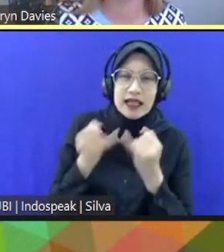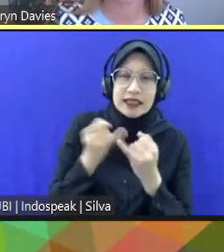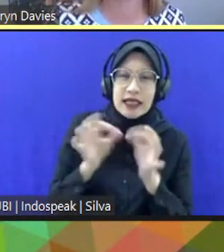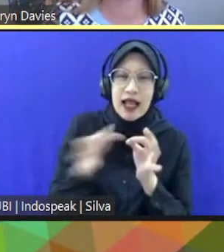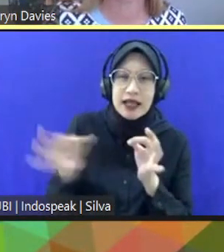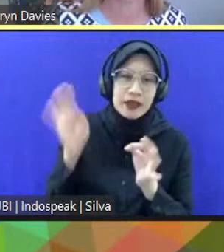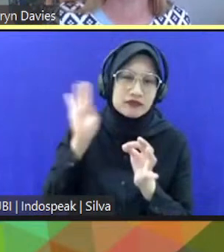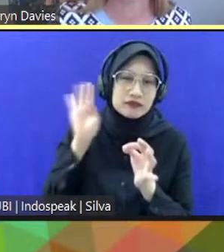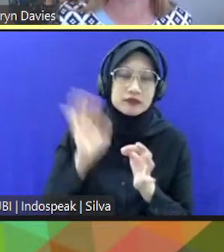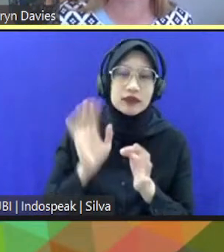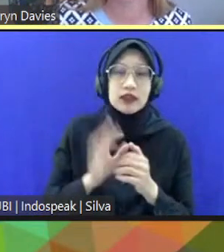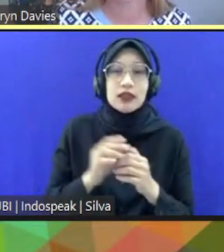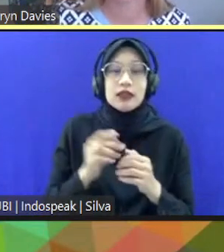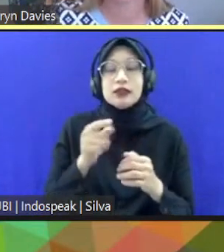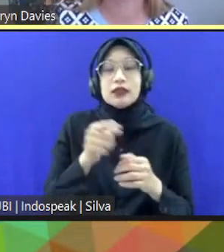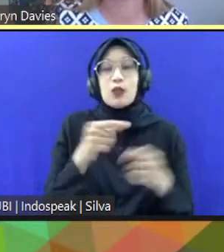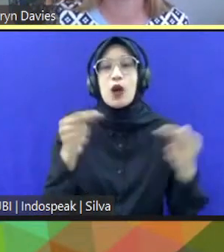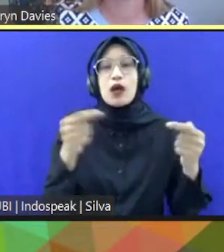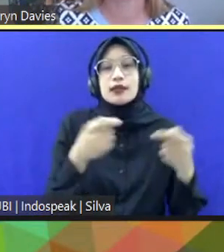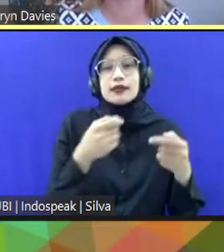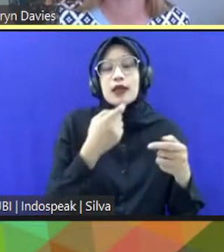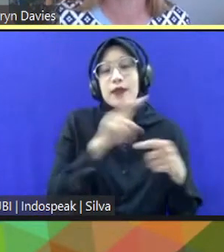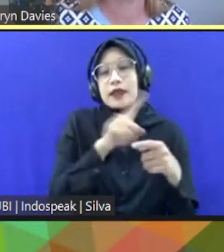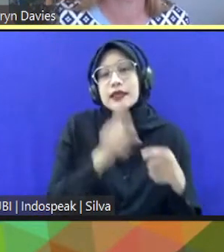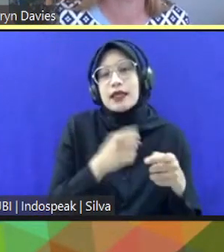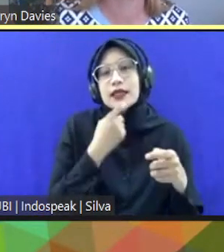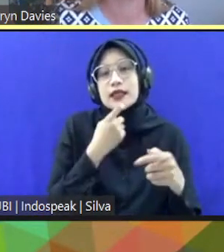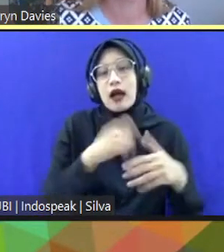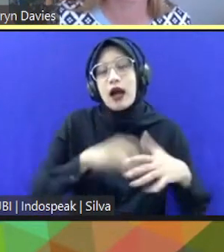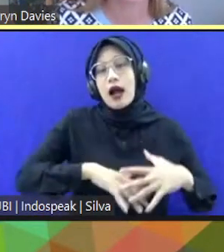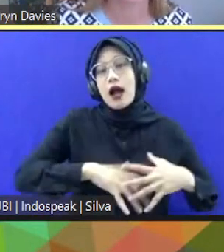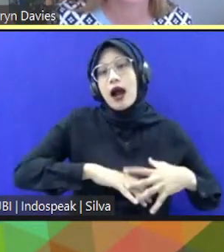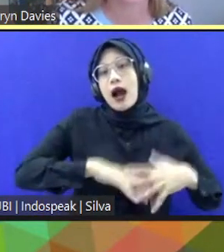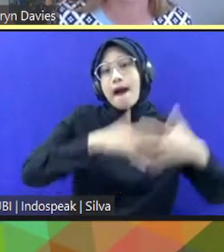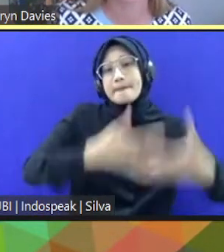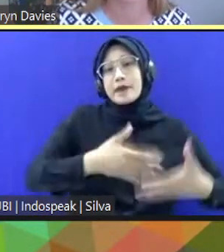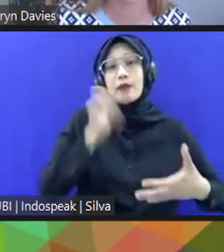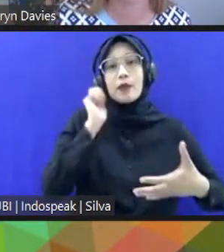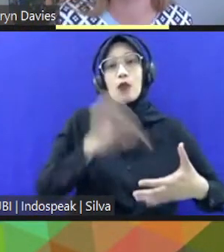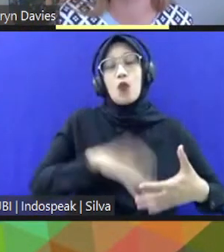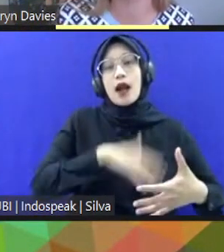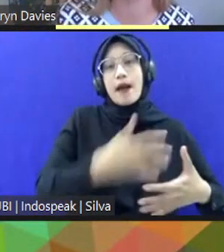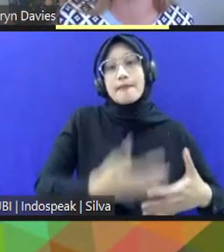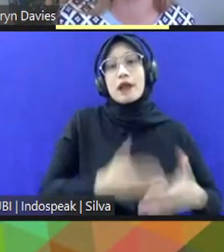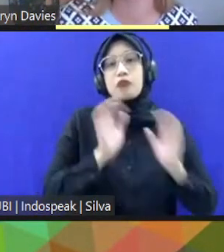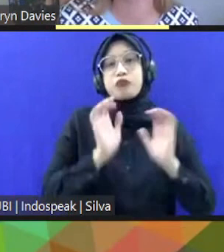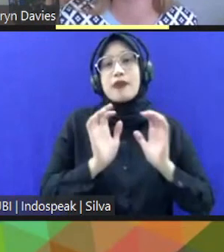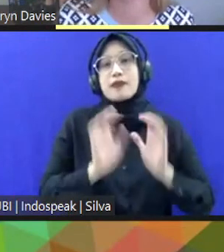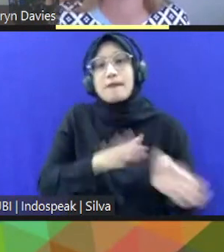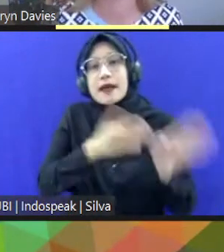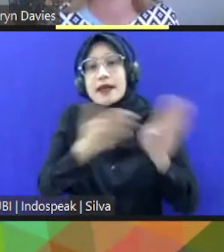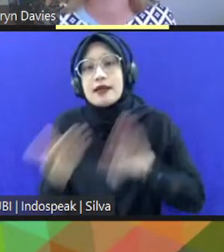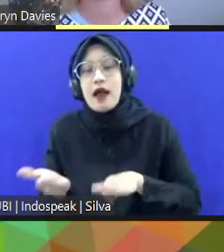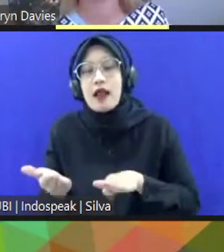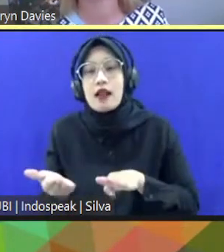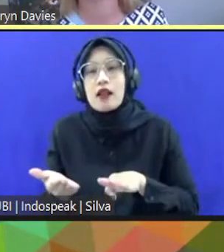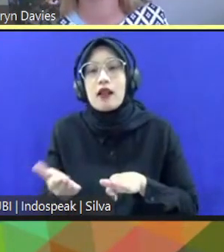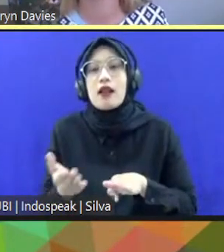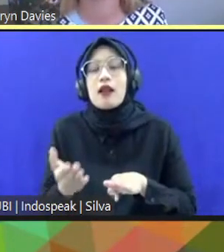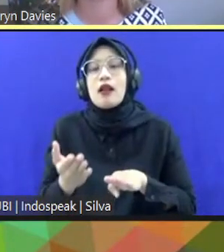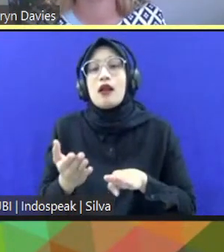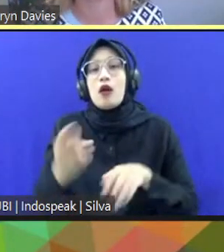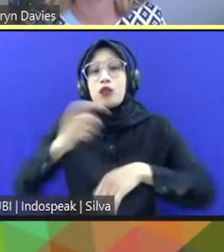about pregnancy and women dying from COVID while they were pregnant. Are there any data on